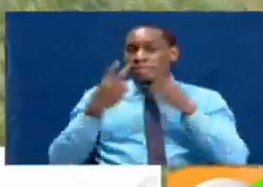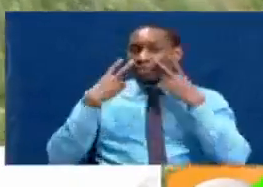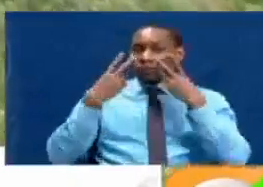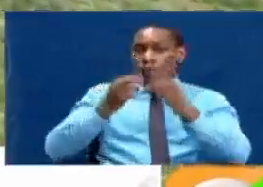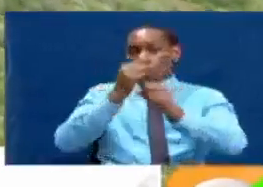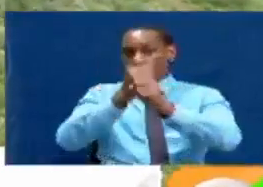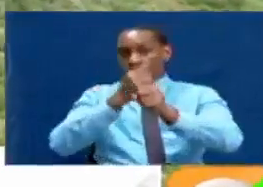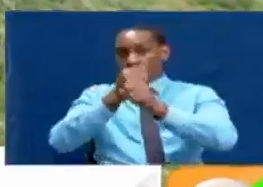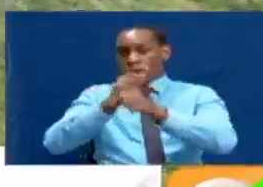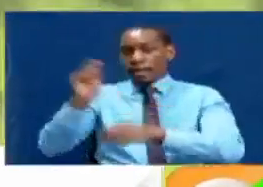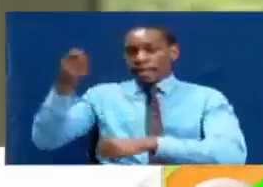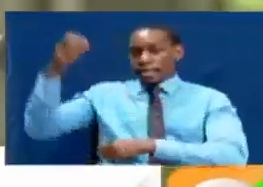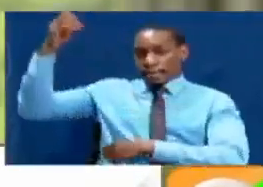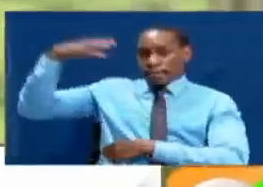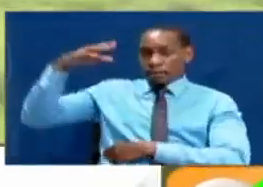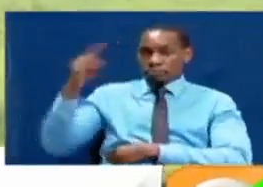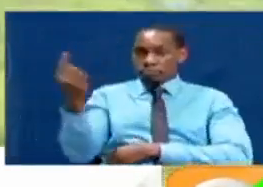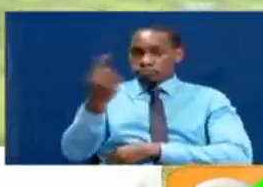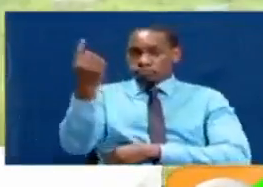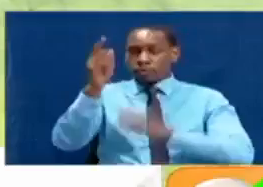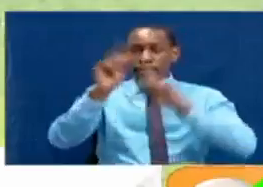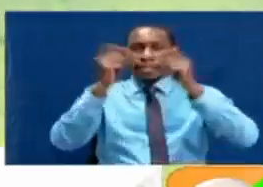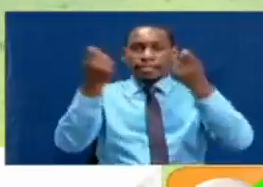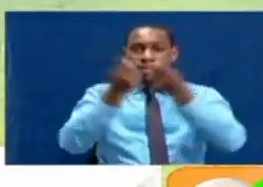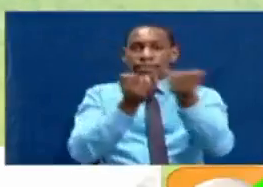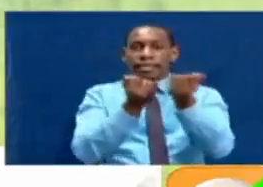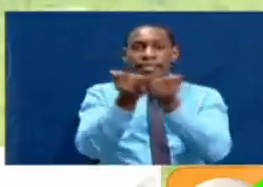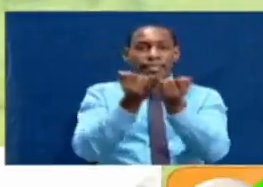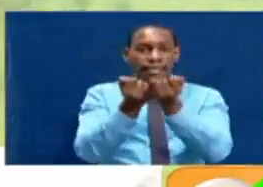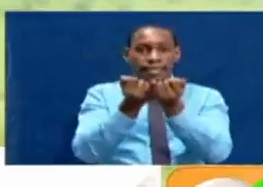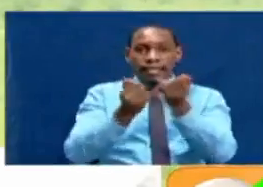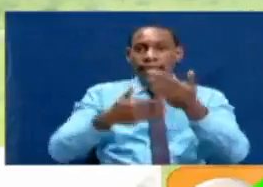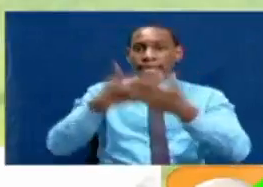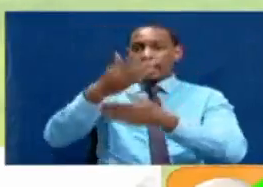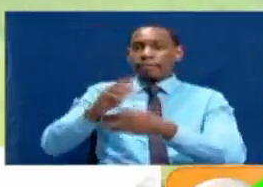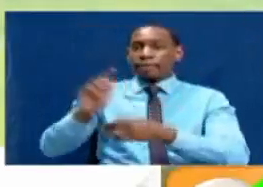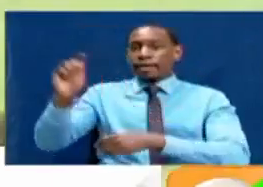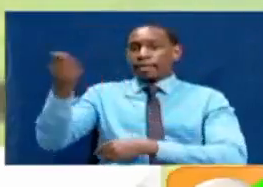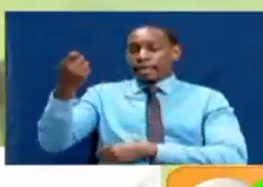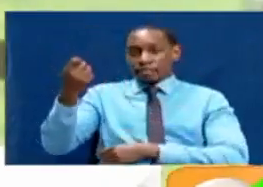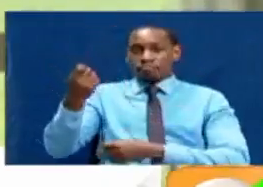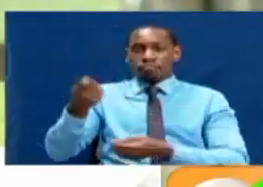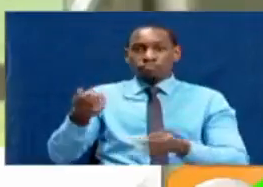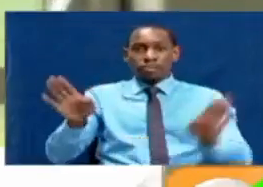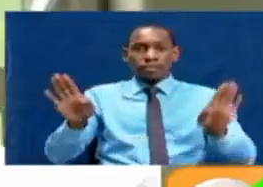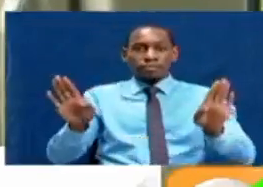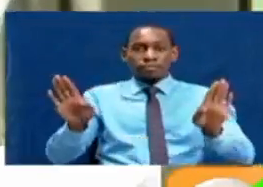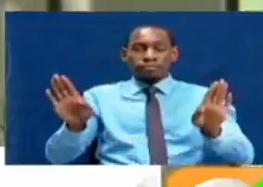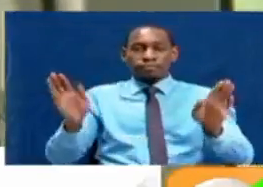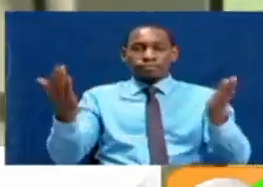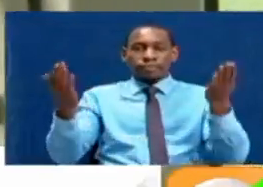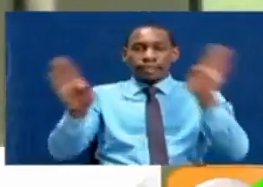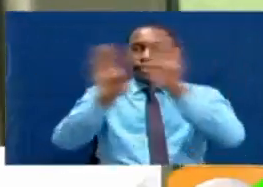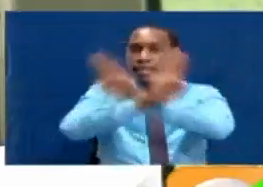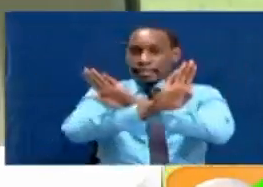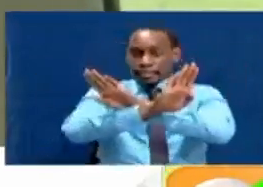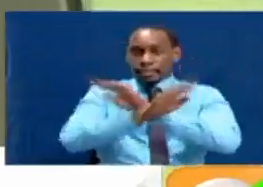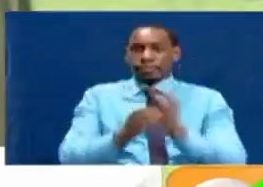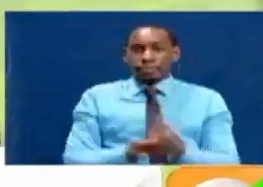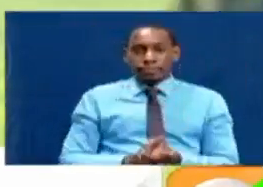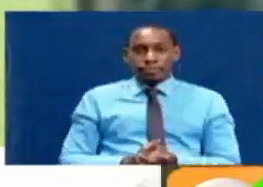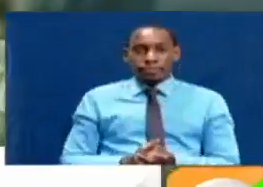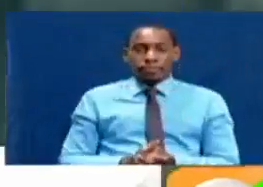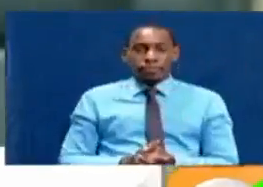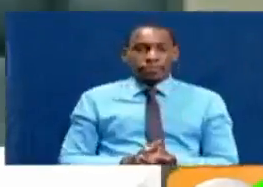into the operations of Kenya Power's Air Mobile Team on Saturday after the country was plunged into total darkness. The